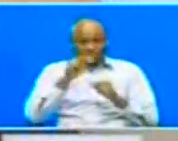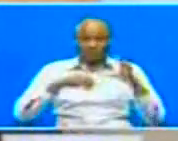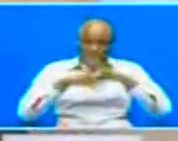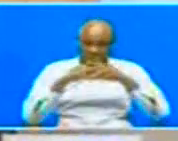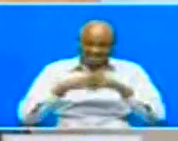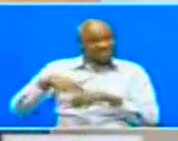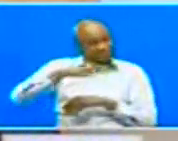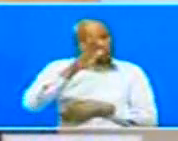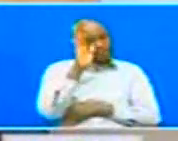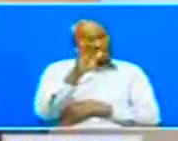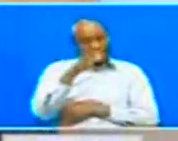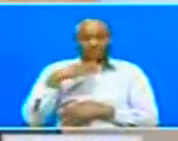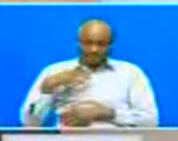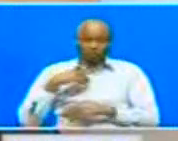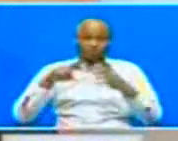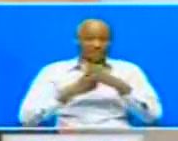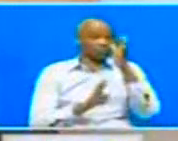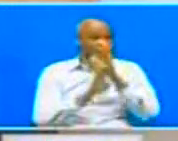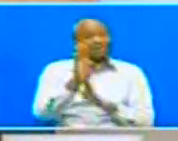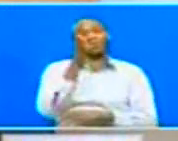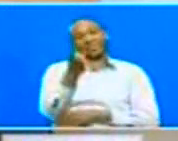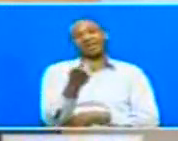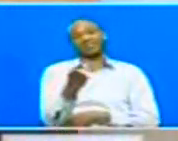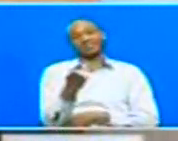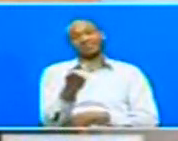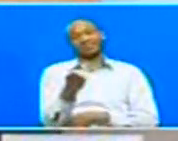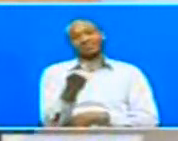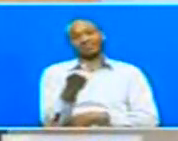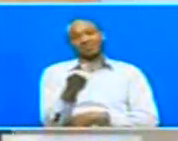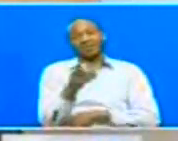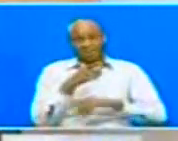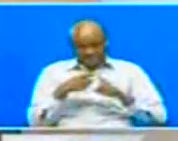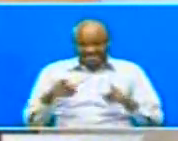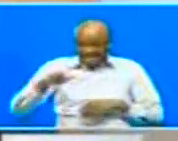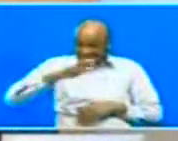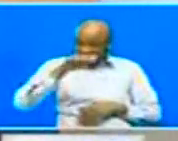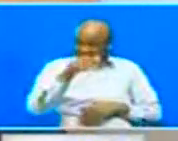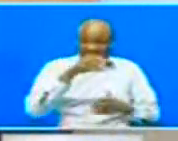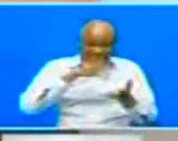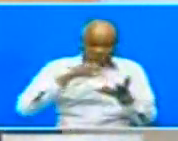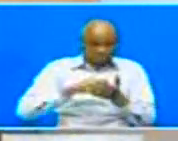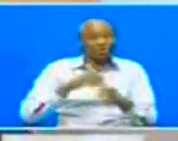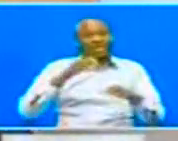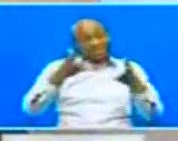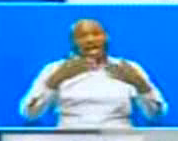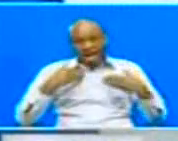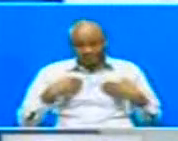an environment for all their people to be productive and for the country to be stable and peaceful. The buffer zone situation has been created. There is Jubaland